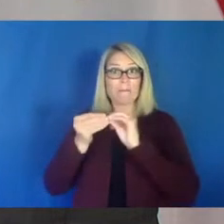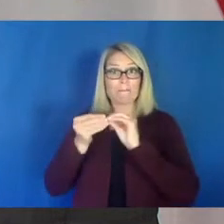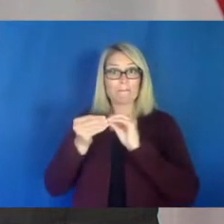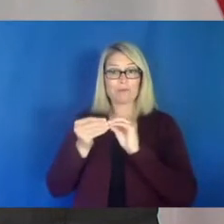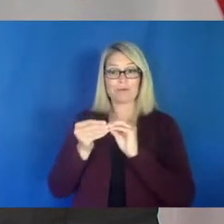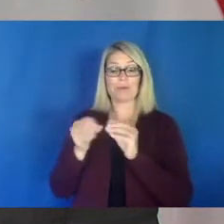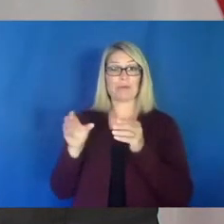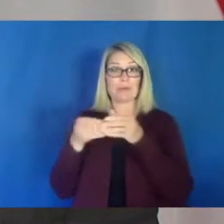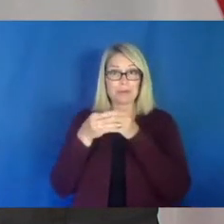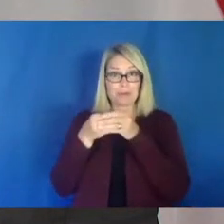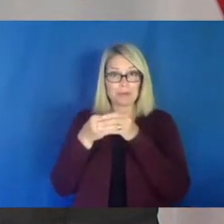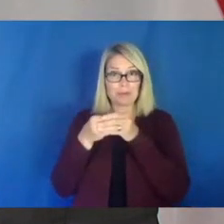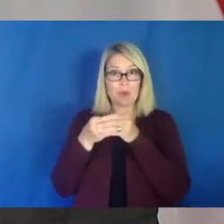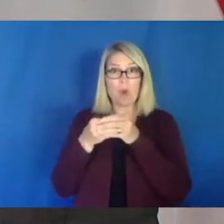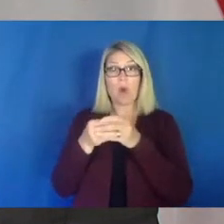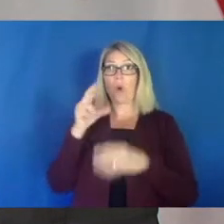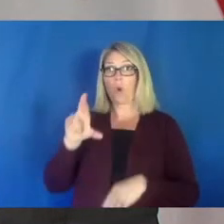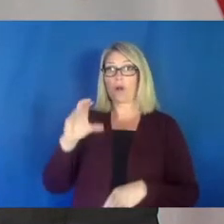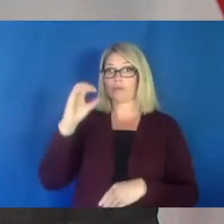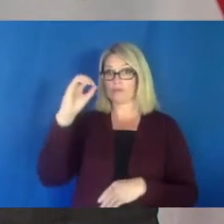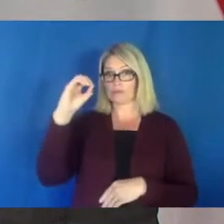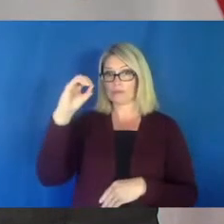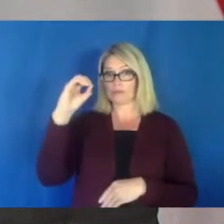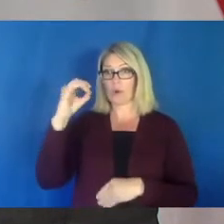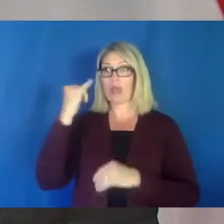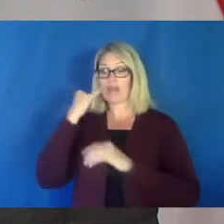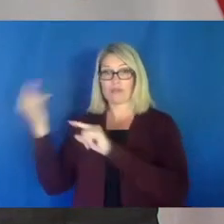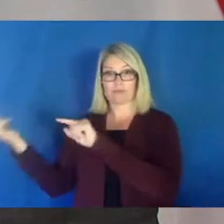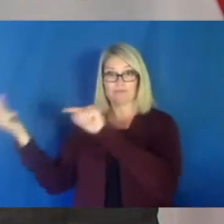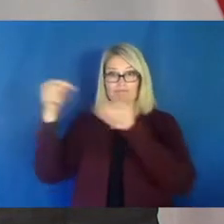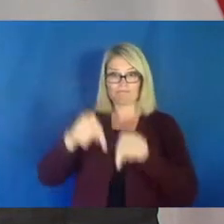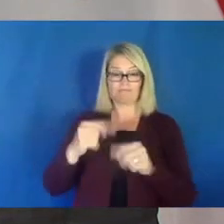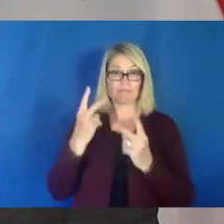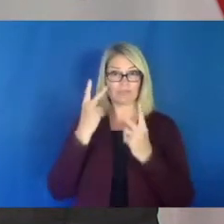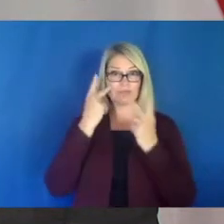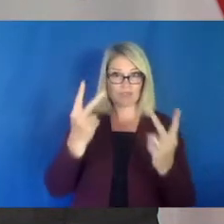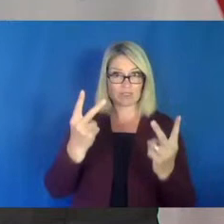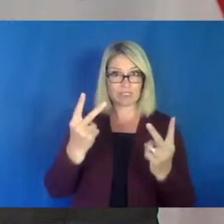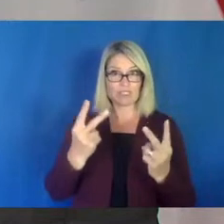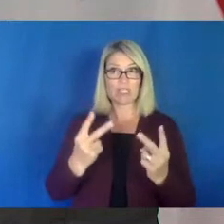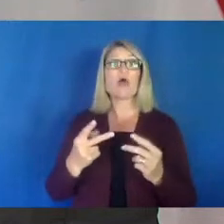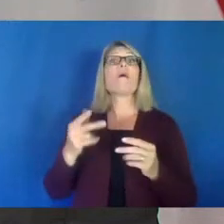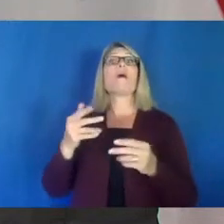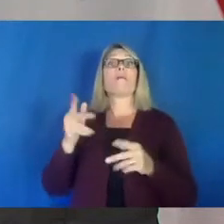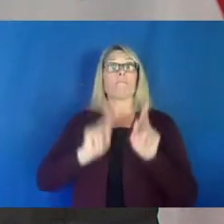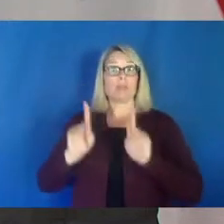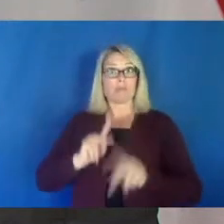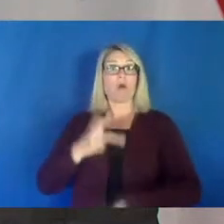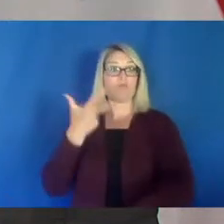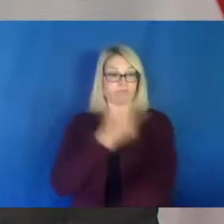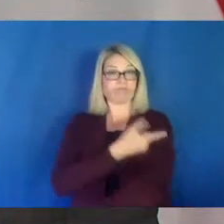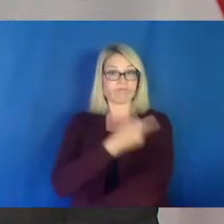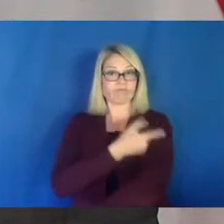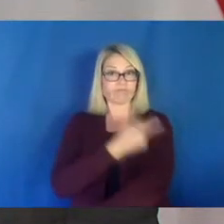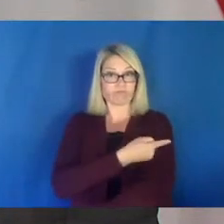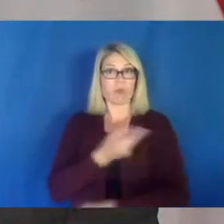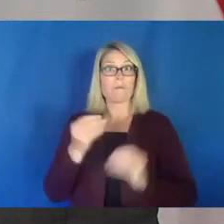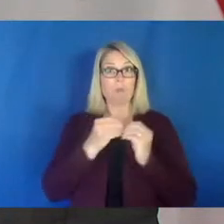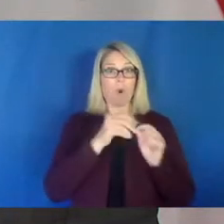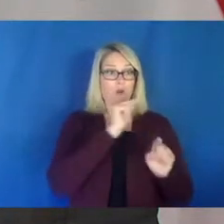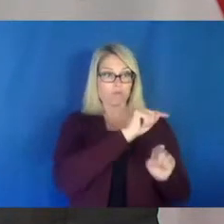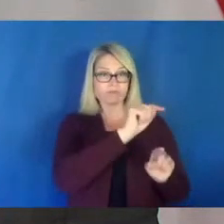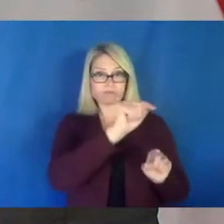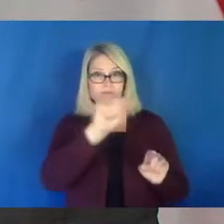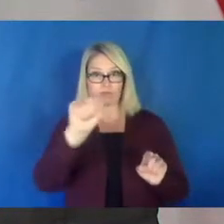positive cases at our points of entry and the continued upward trend in our vaccination rates, we will start to look at